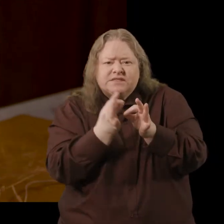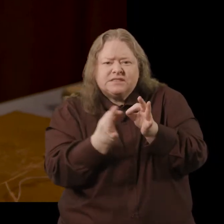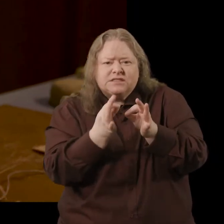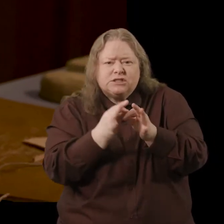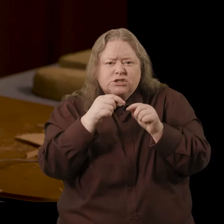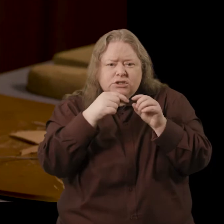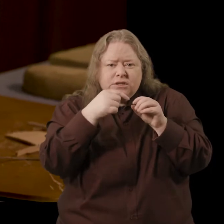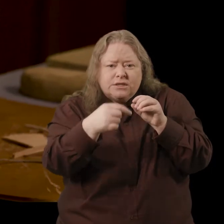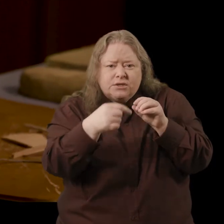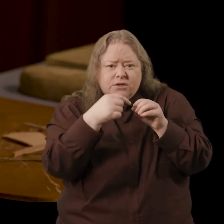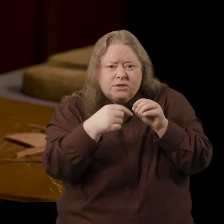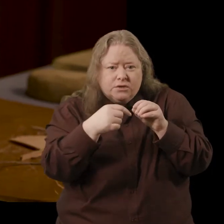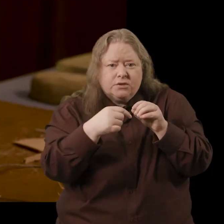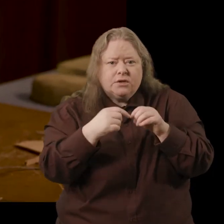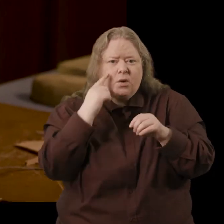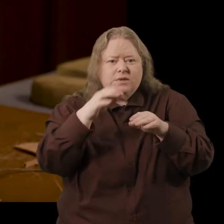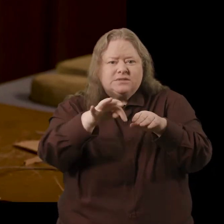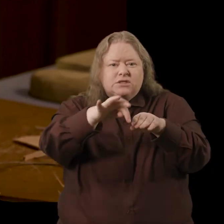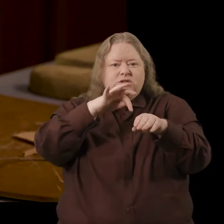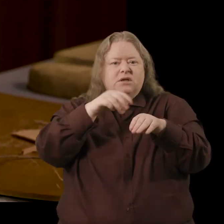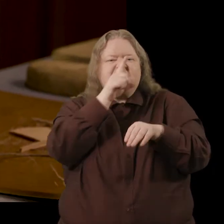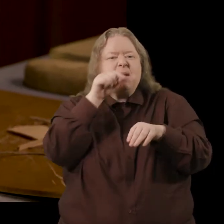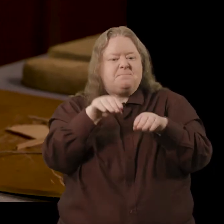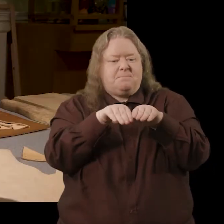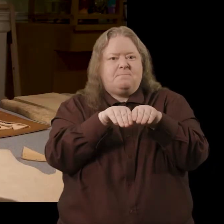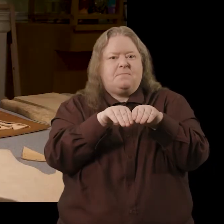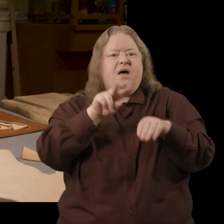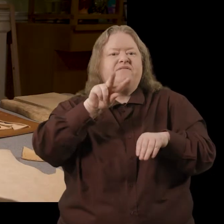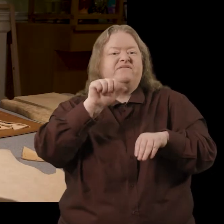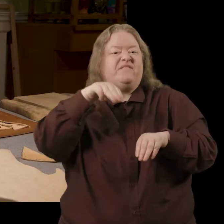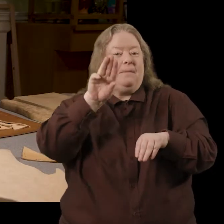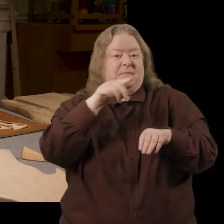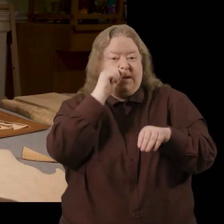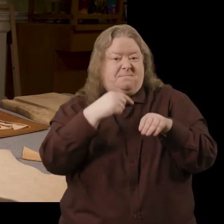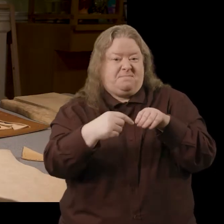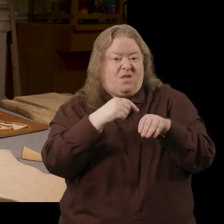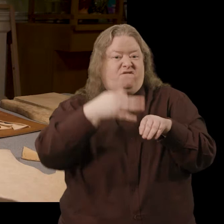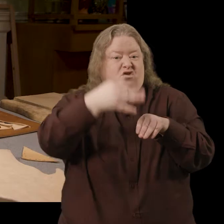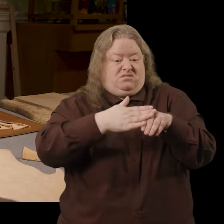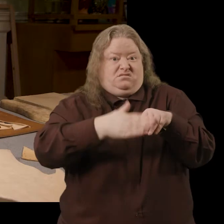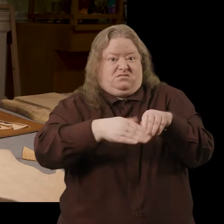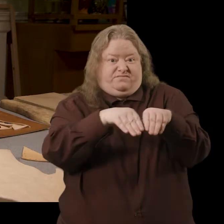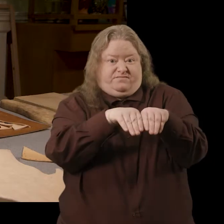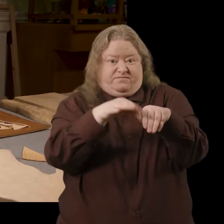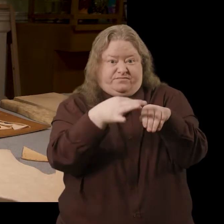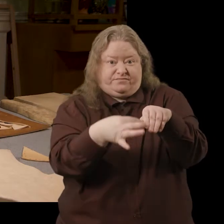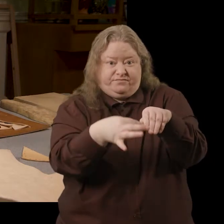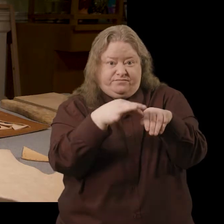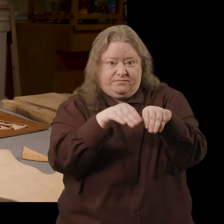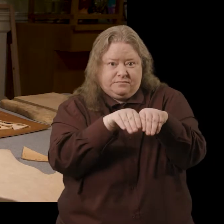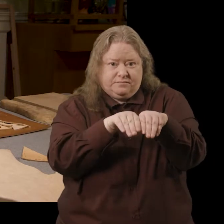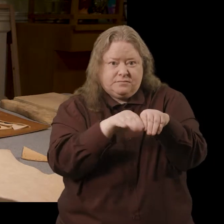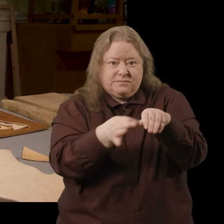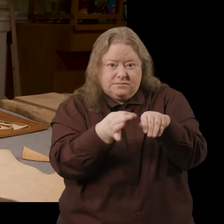type of stitch here running up the center of what's called the vamp, running up the front of the shoe.